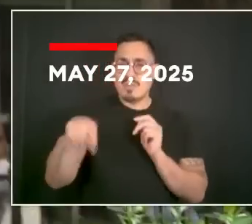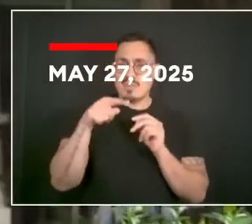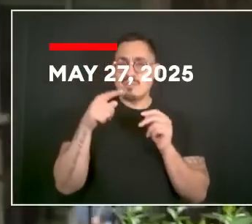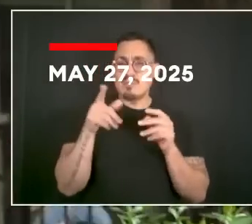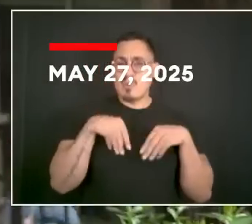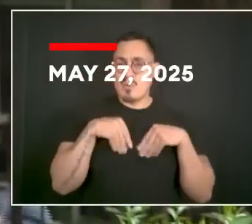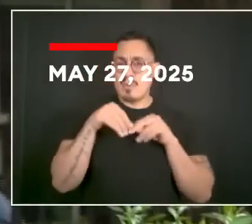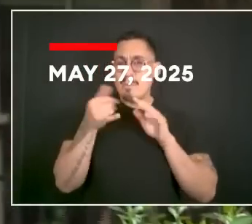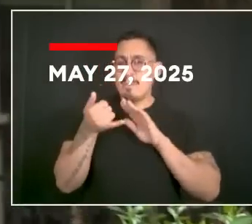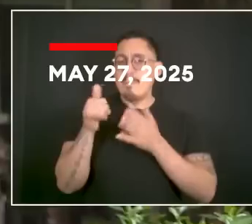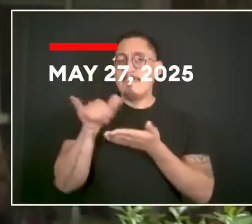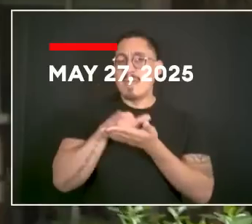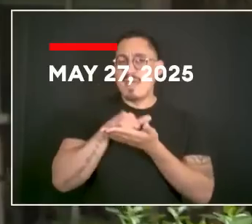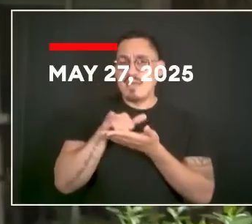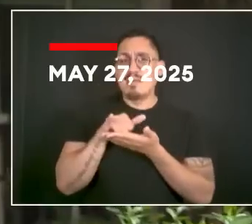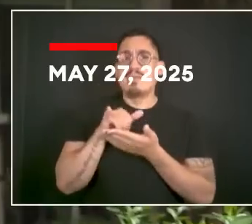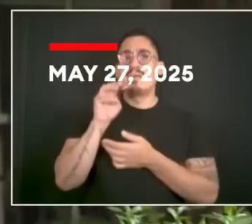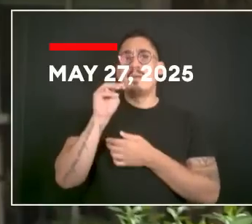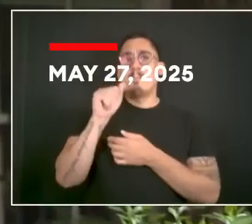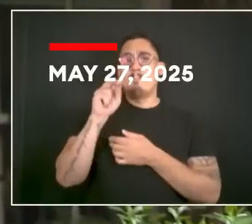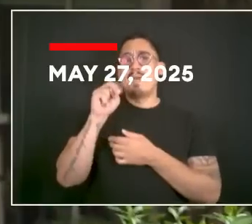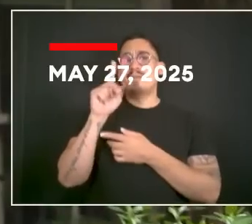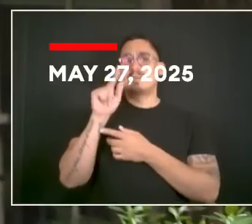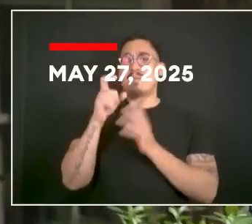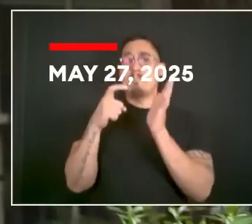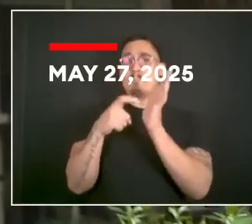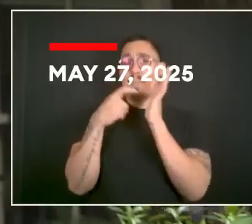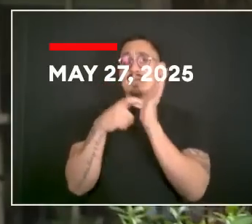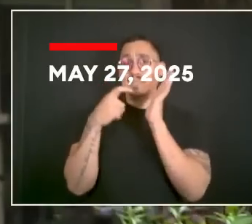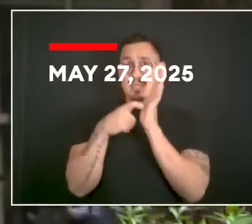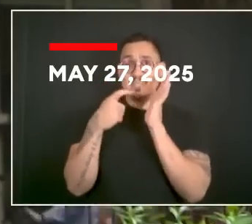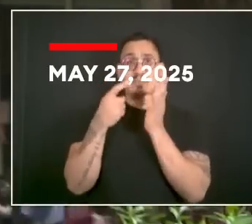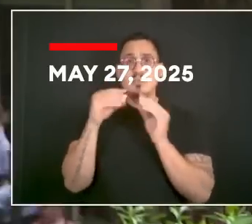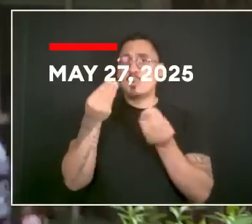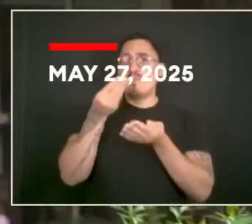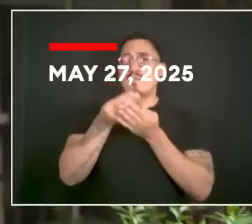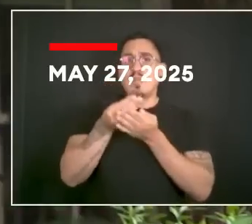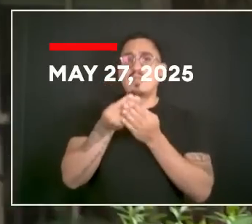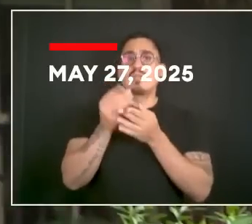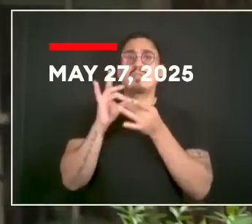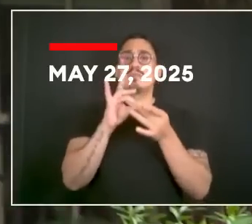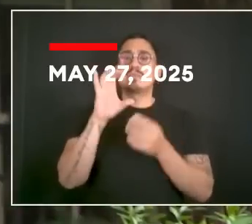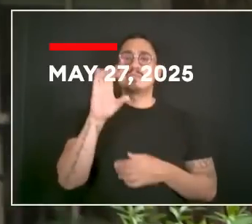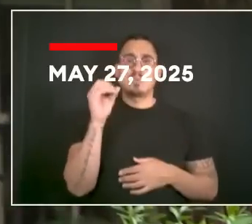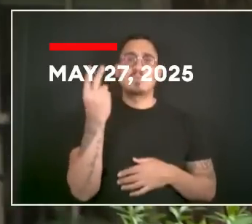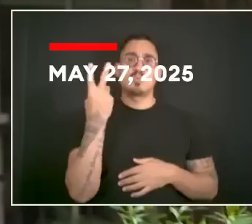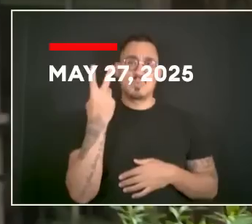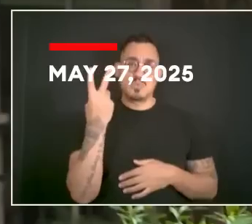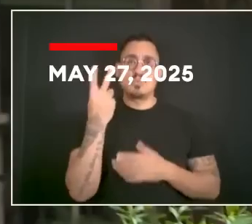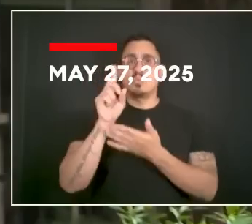mandates that the city has imposed on the carbon monoxide meters, on